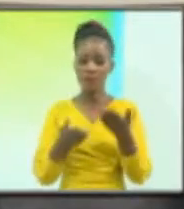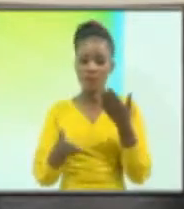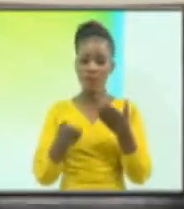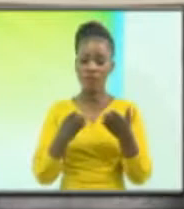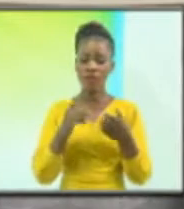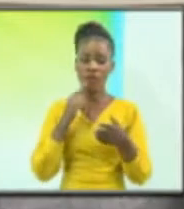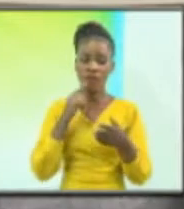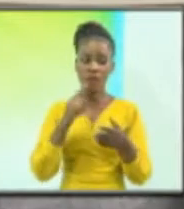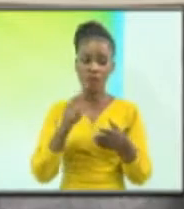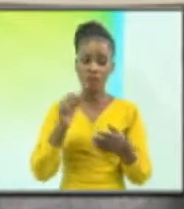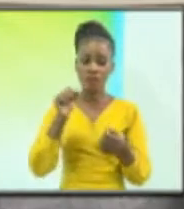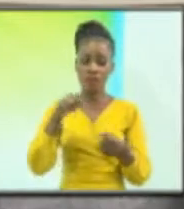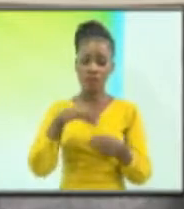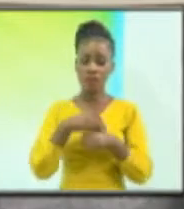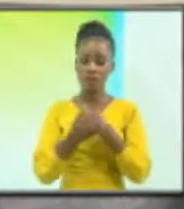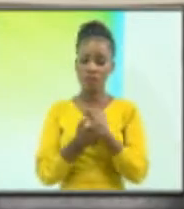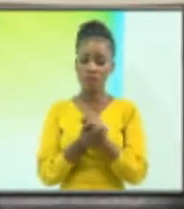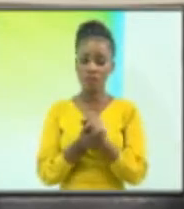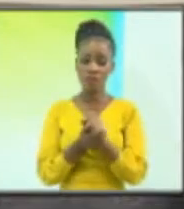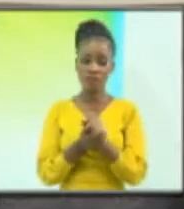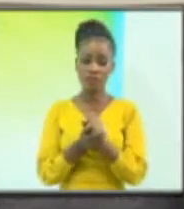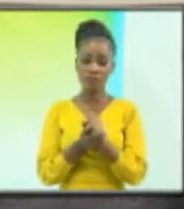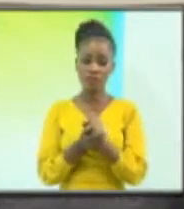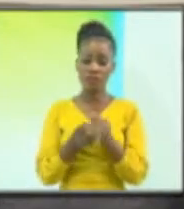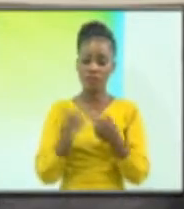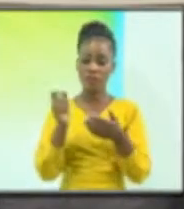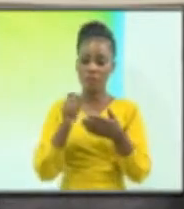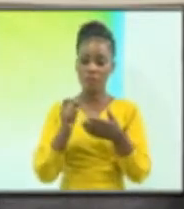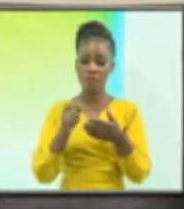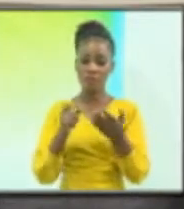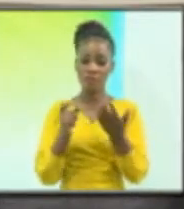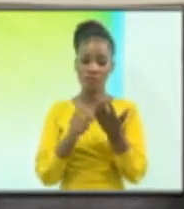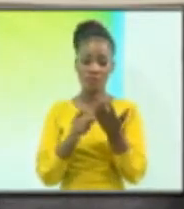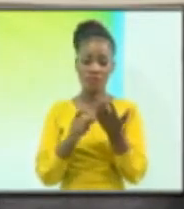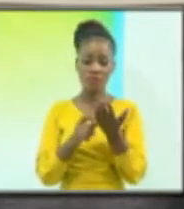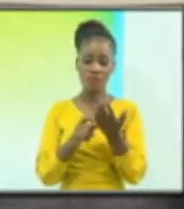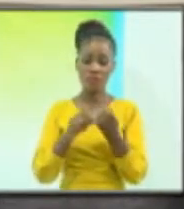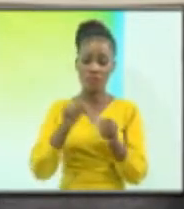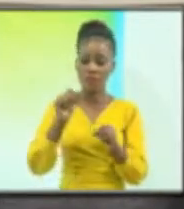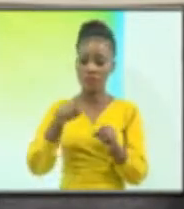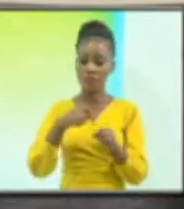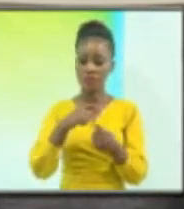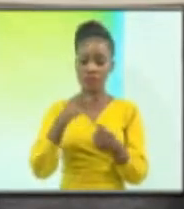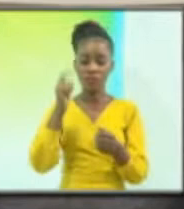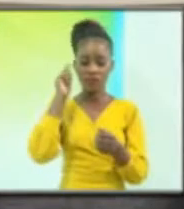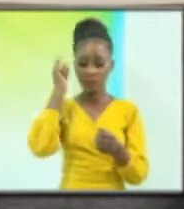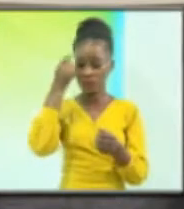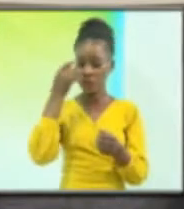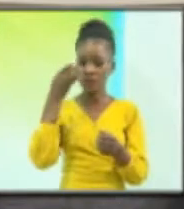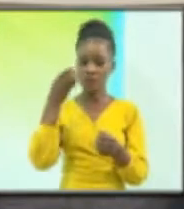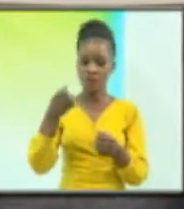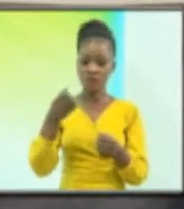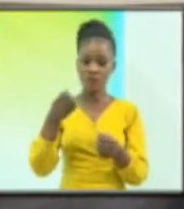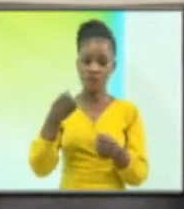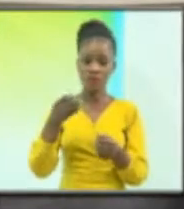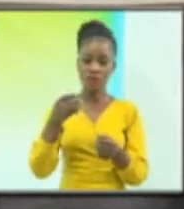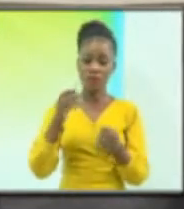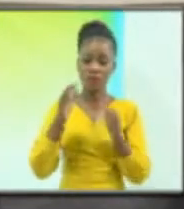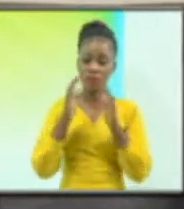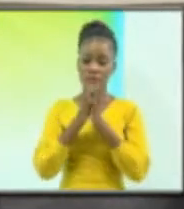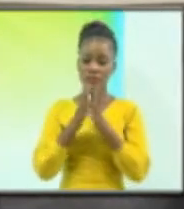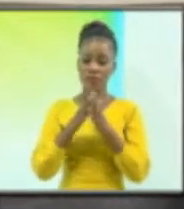company making these passports in Uganda is the same one doing them in Zimbabwe and also Kenya. But